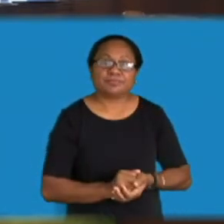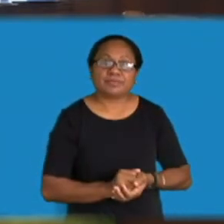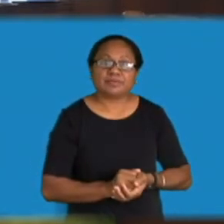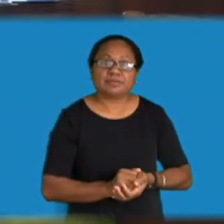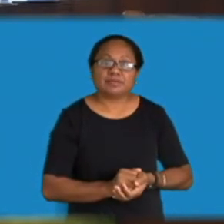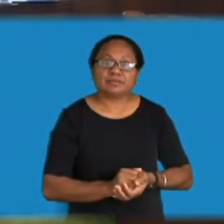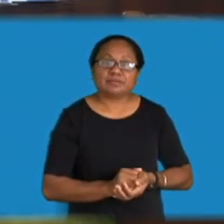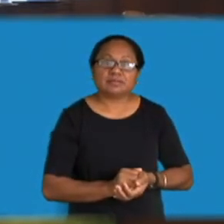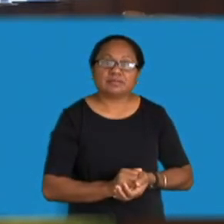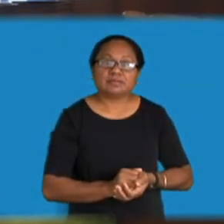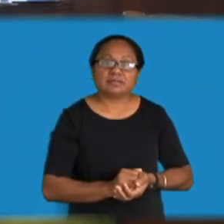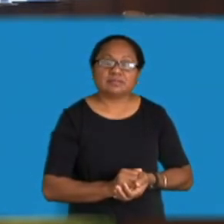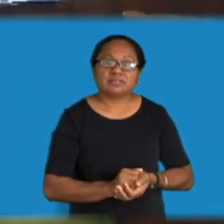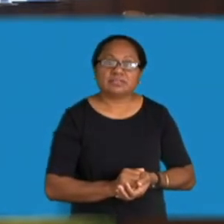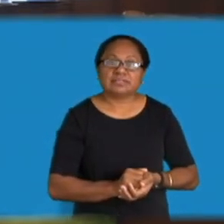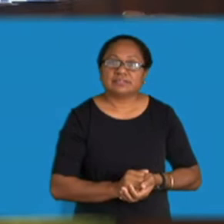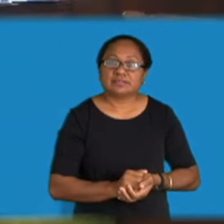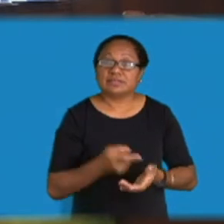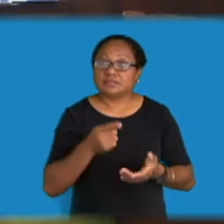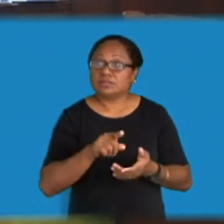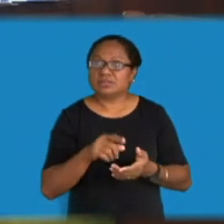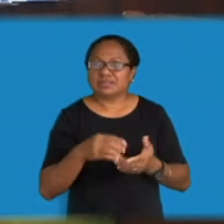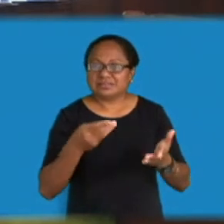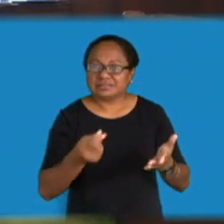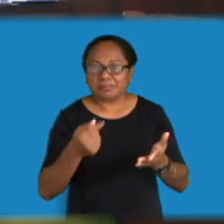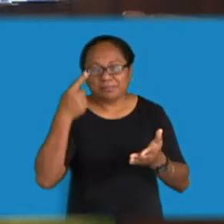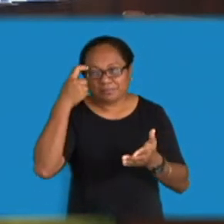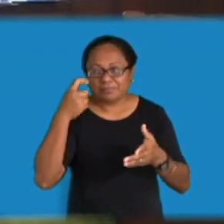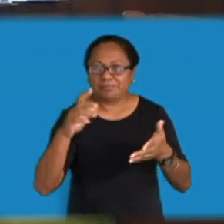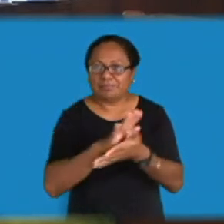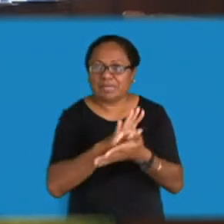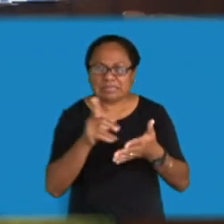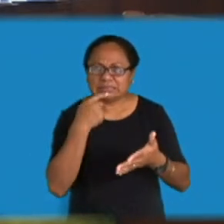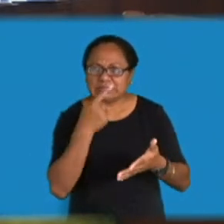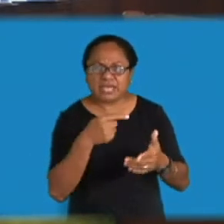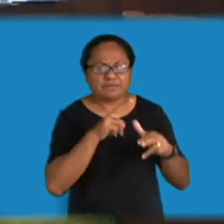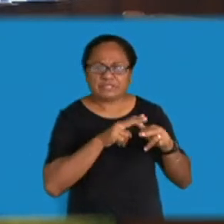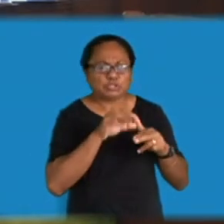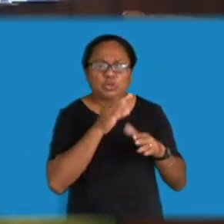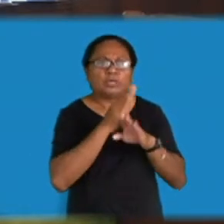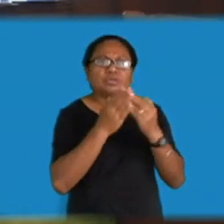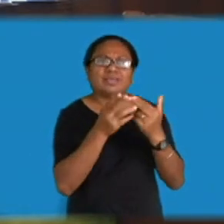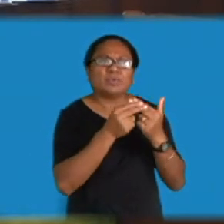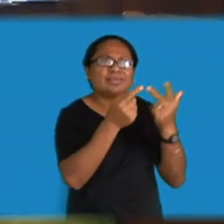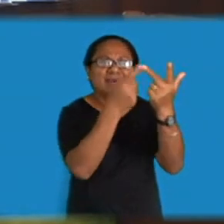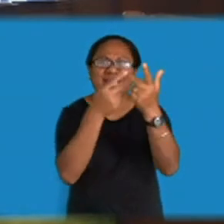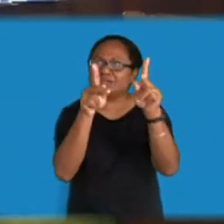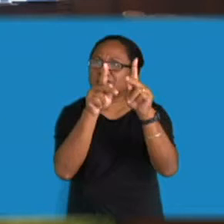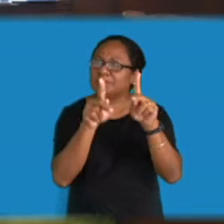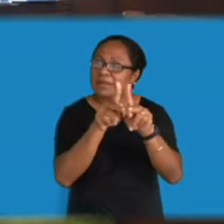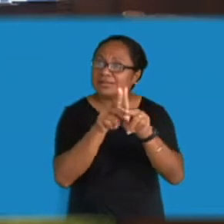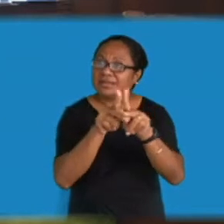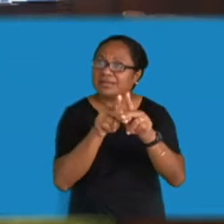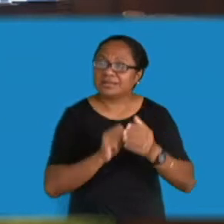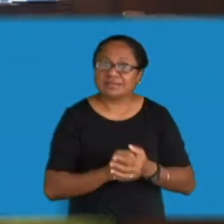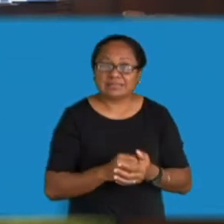It's quite incorrect, Madam Speaker, to say that the Fijian government is not working with its key trading partners. In fact, the opposition sometimes fails